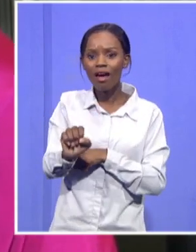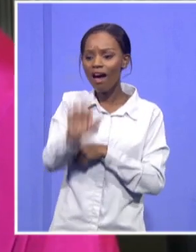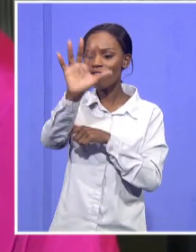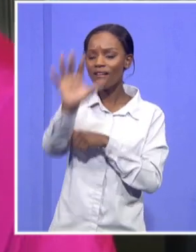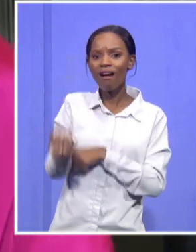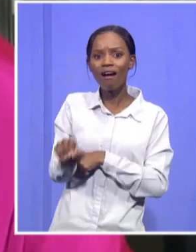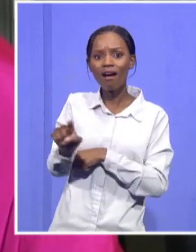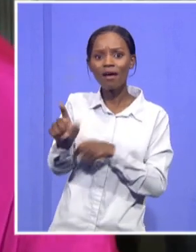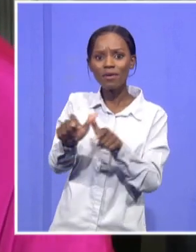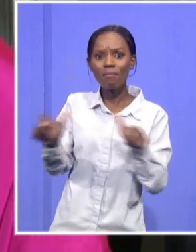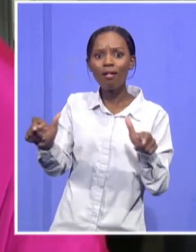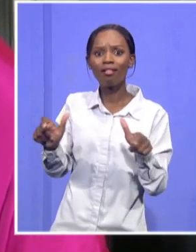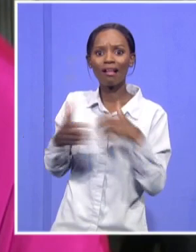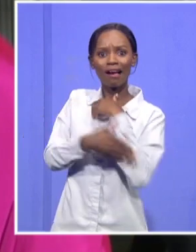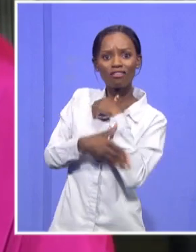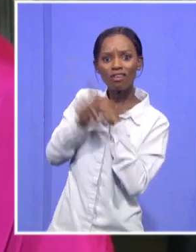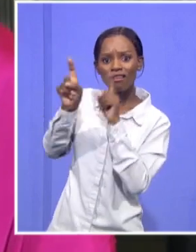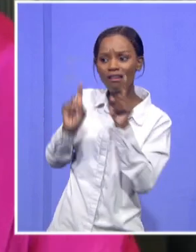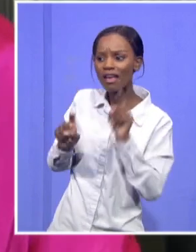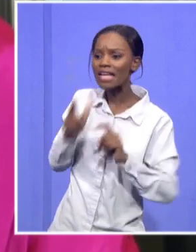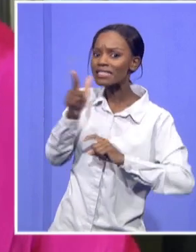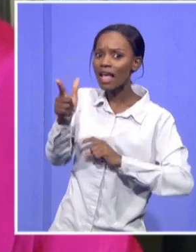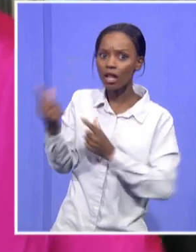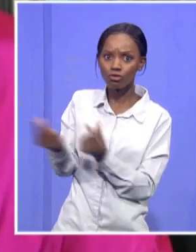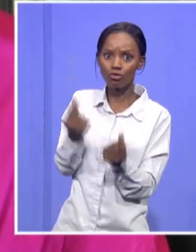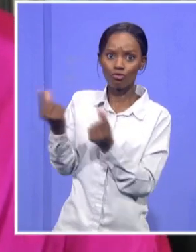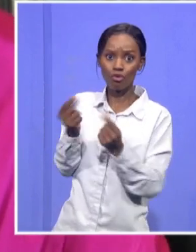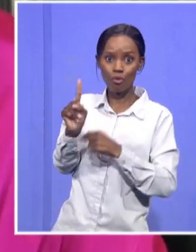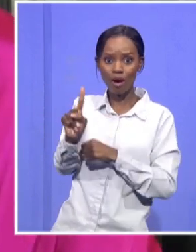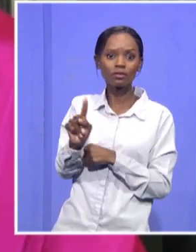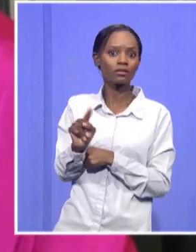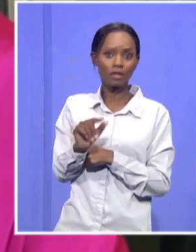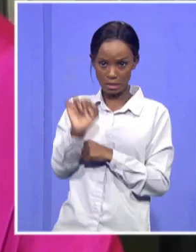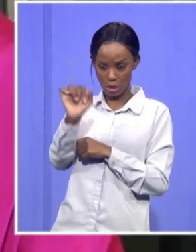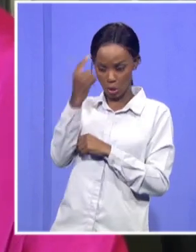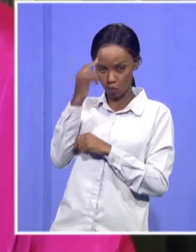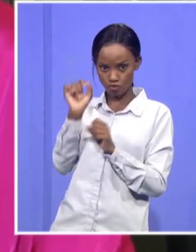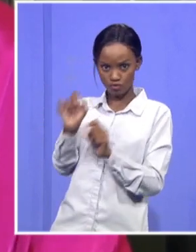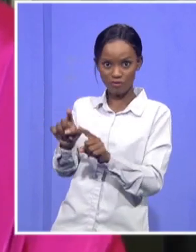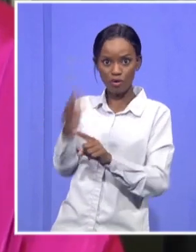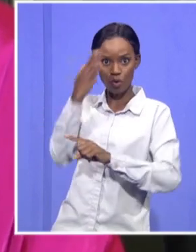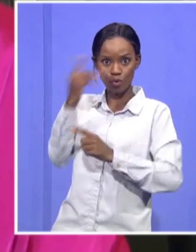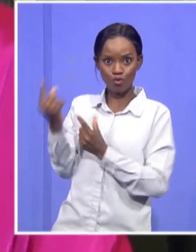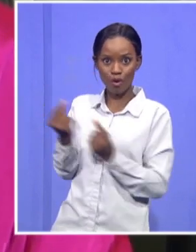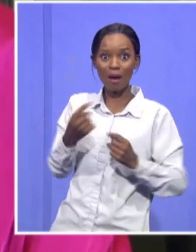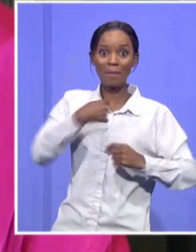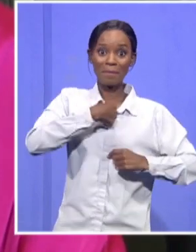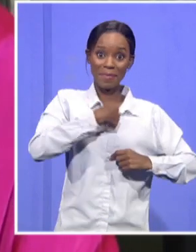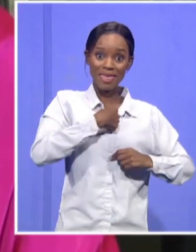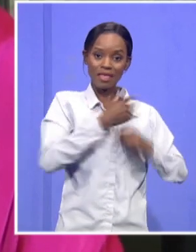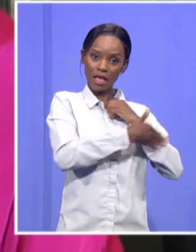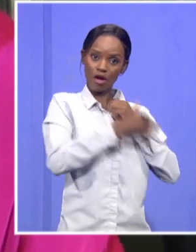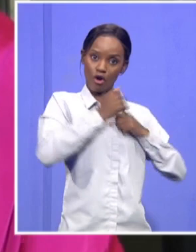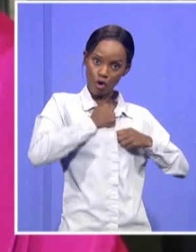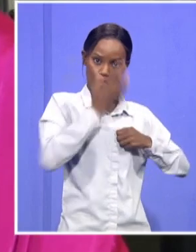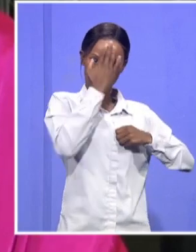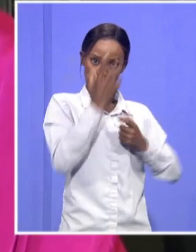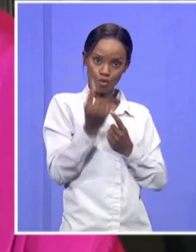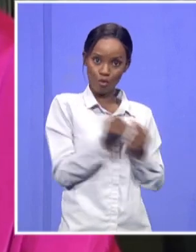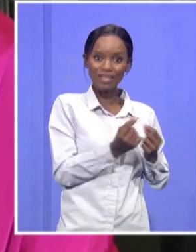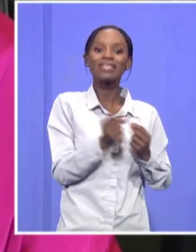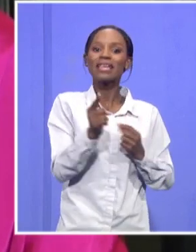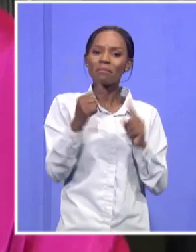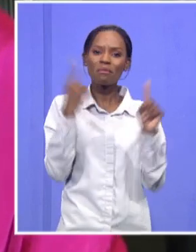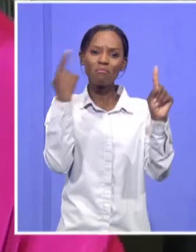Africa. You know what to do with Africa. I am Mexican. I know what to do with Mexico. The whole point is how through international cooperation and